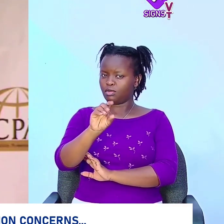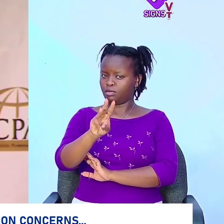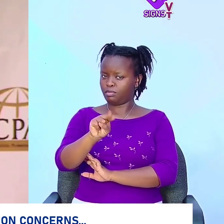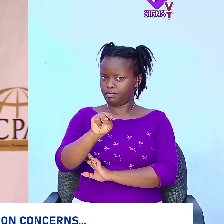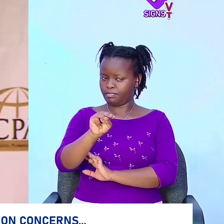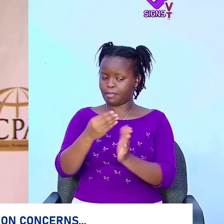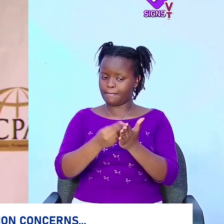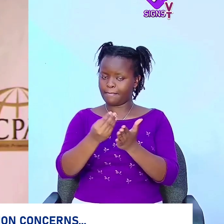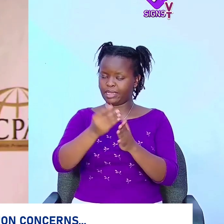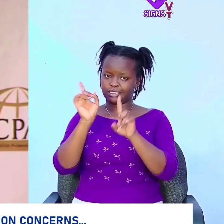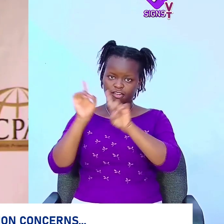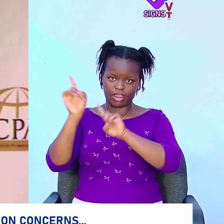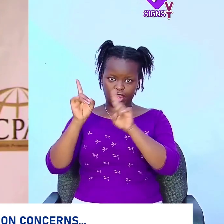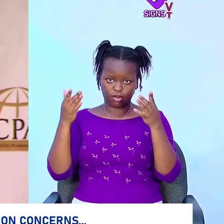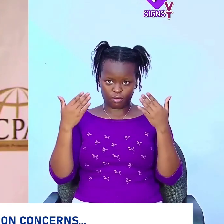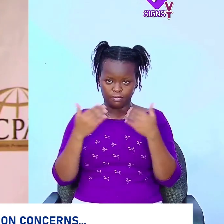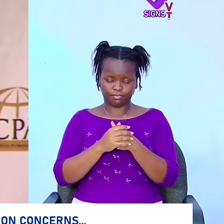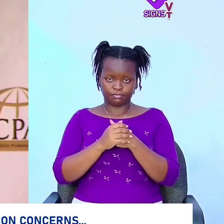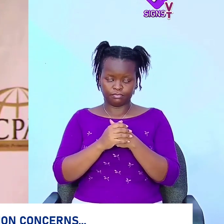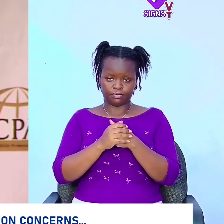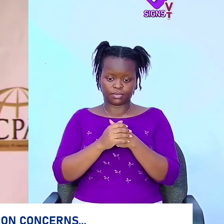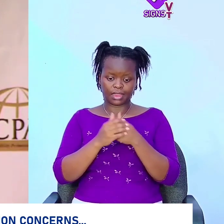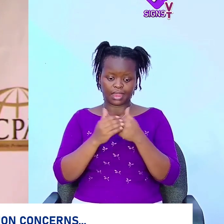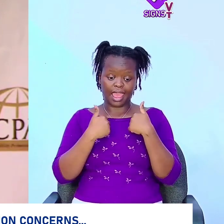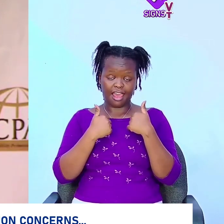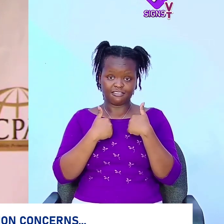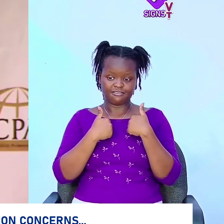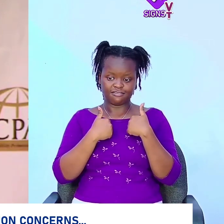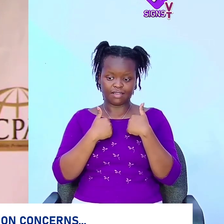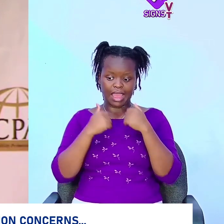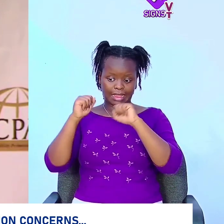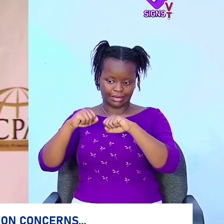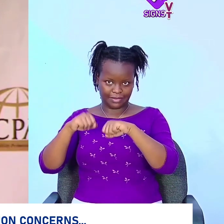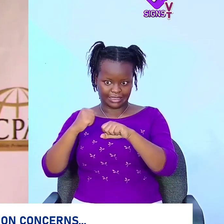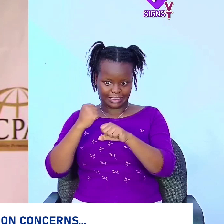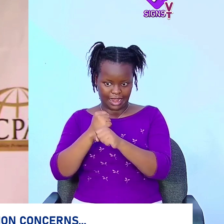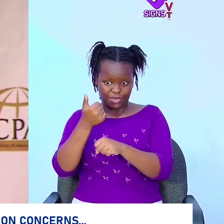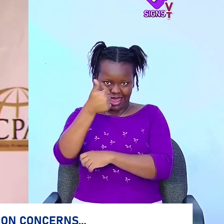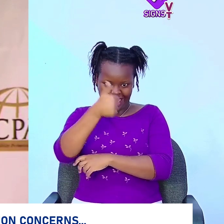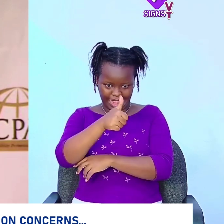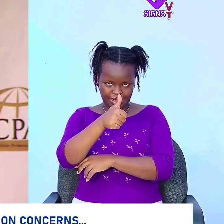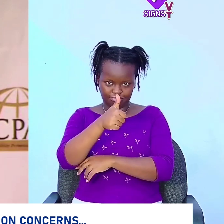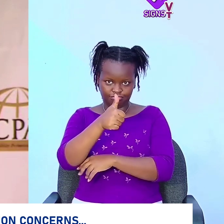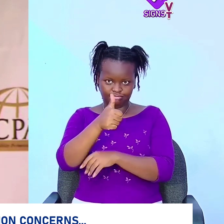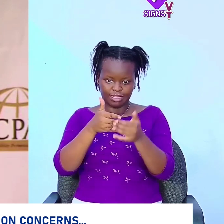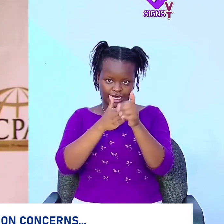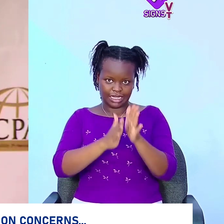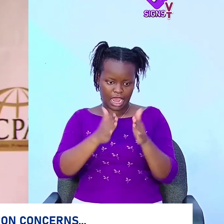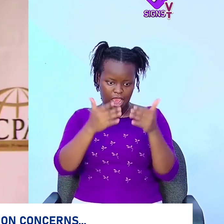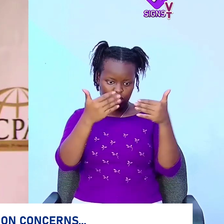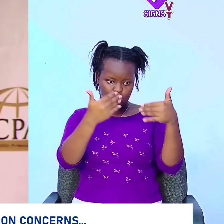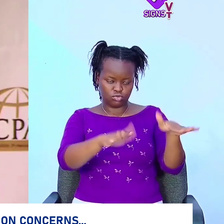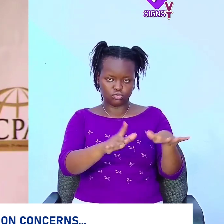Safaricom, if there is any deal you have done with any government official, which is making Kenya lose over 100